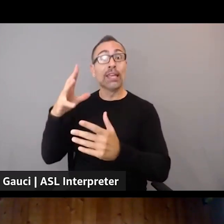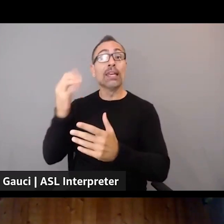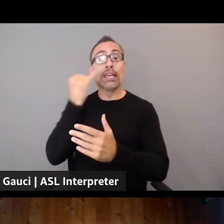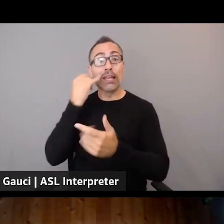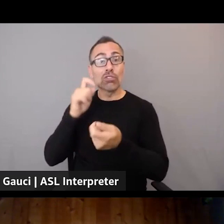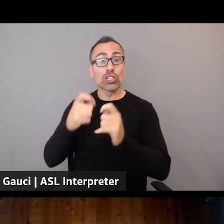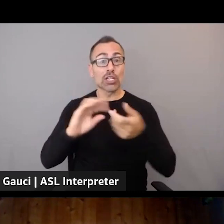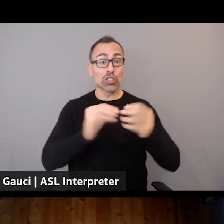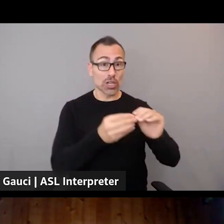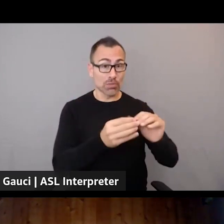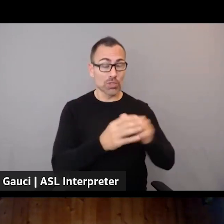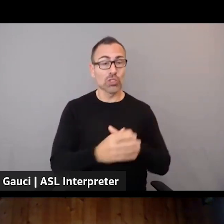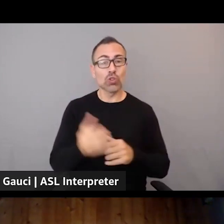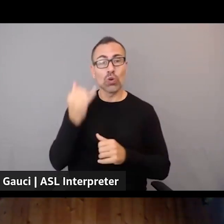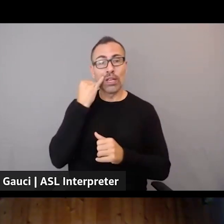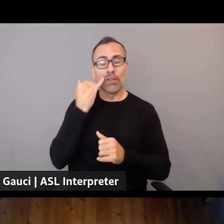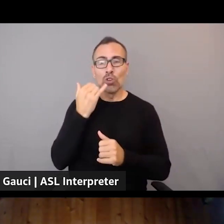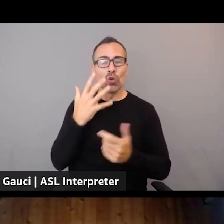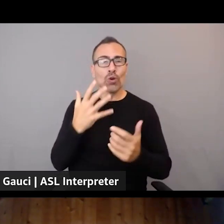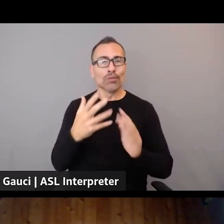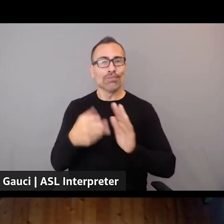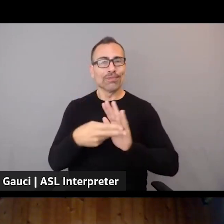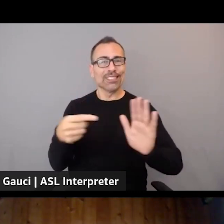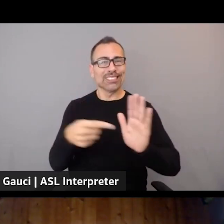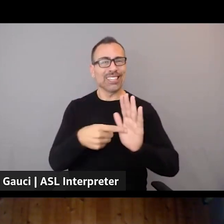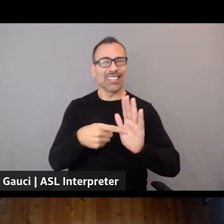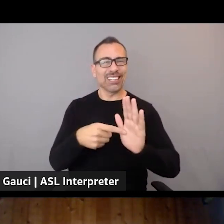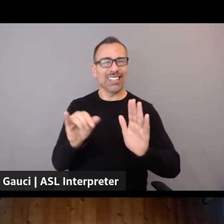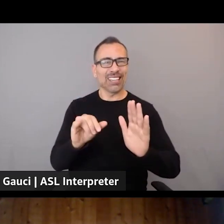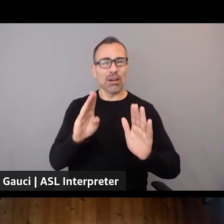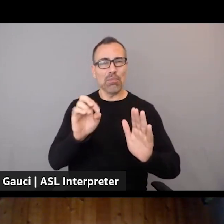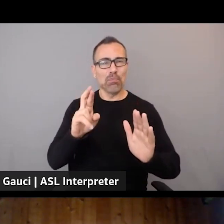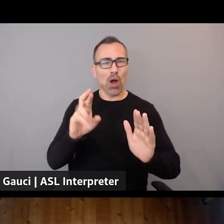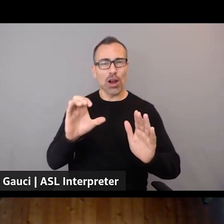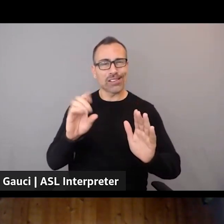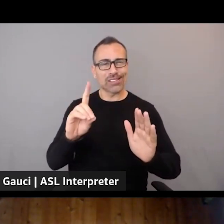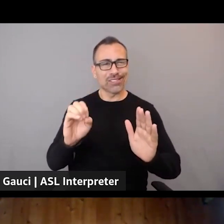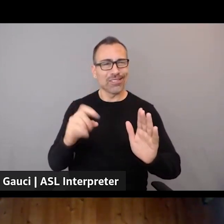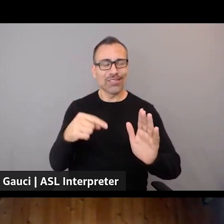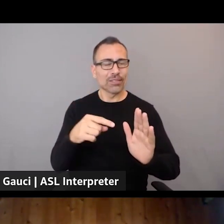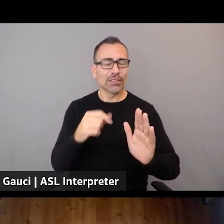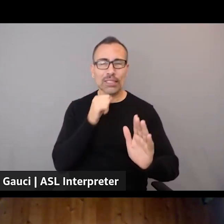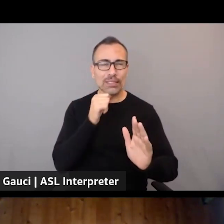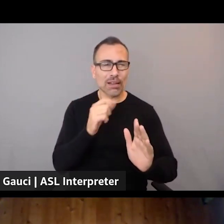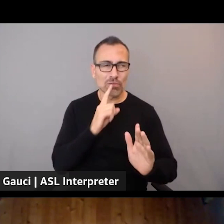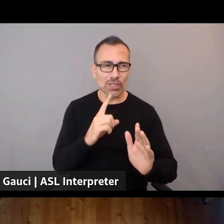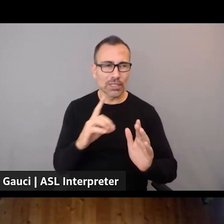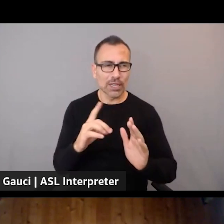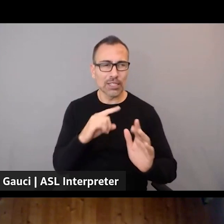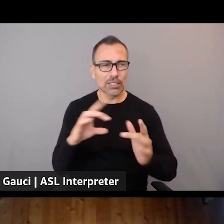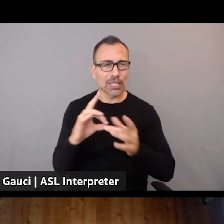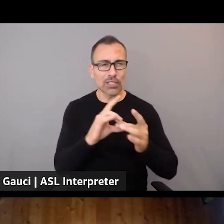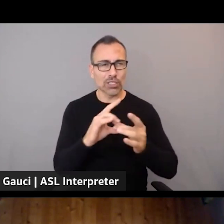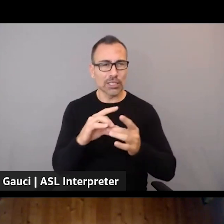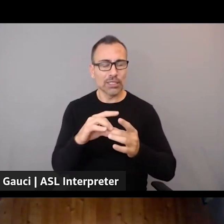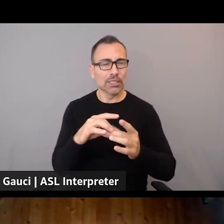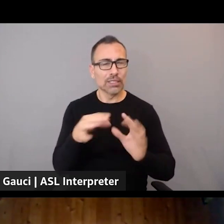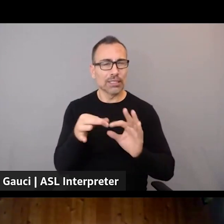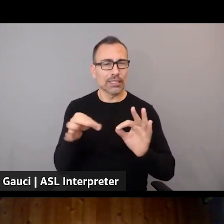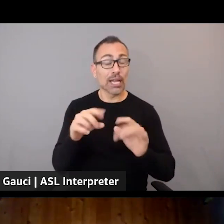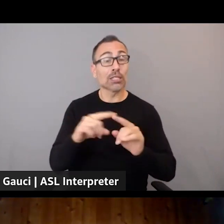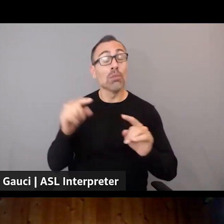like a barcode, then it's sort of not really affiliate. It's only like tied to the text, where it's actually what the model's doing is actually